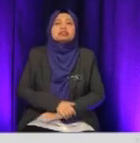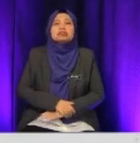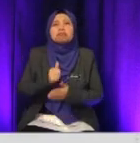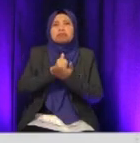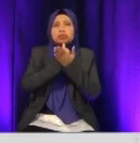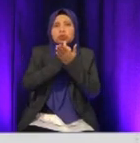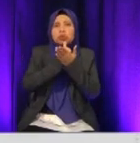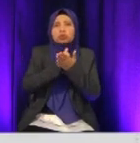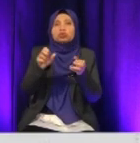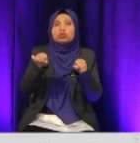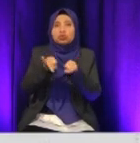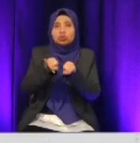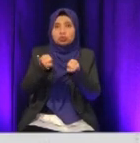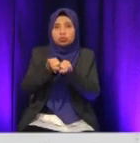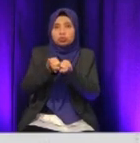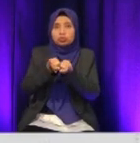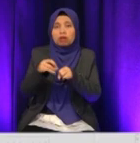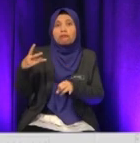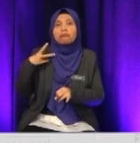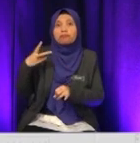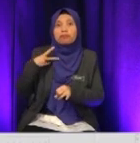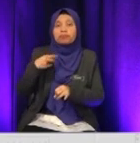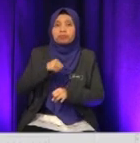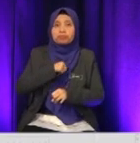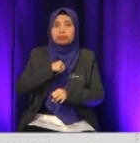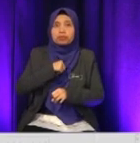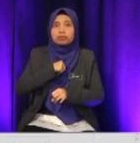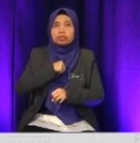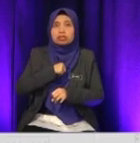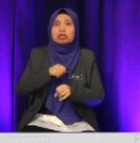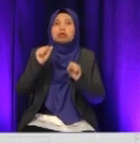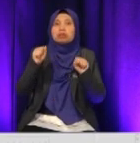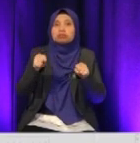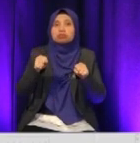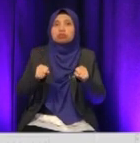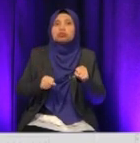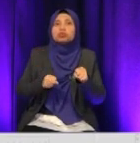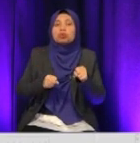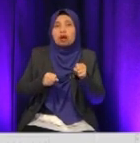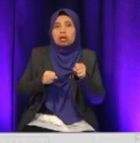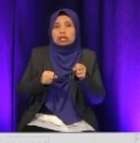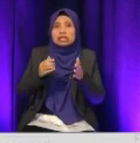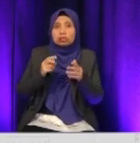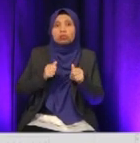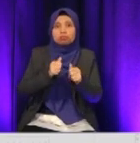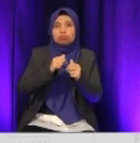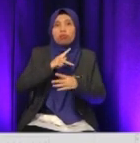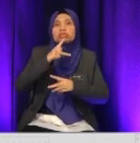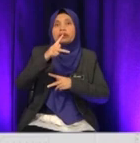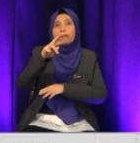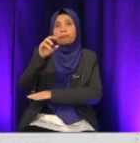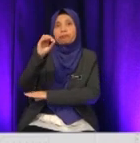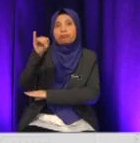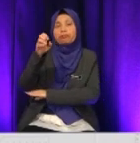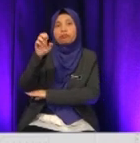but it also helps its volunteers to keep themselves fit because they run to all their projects. Good Gym has two